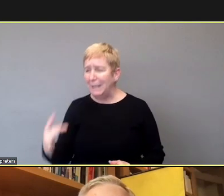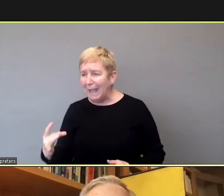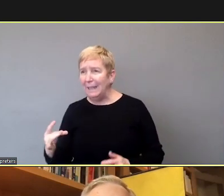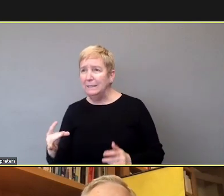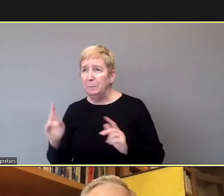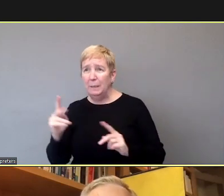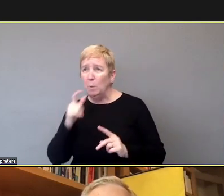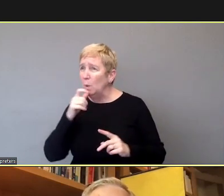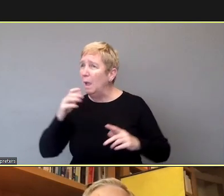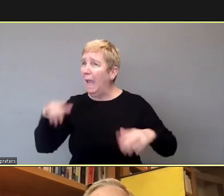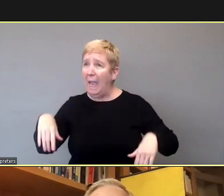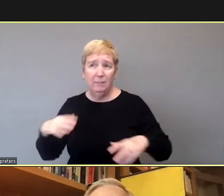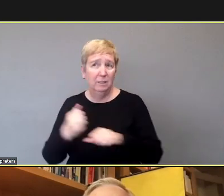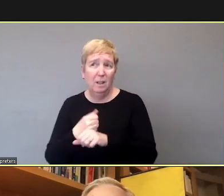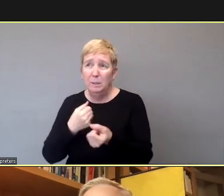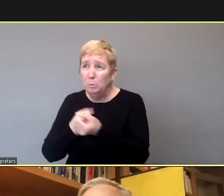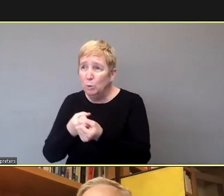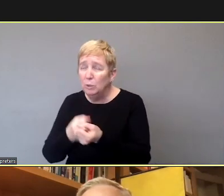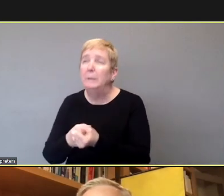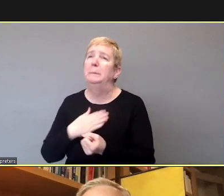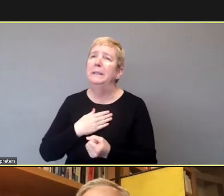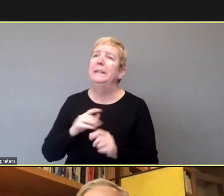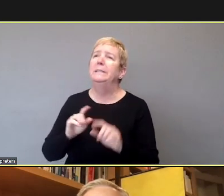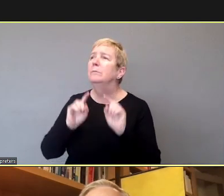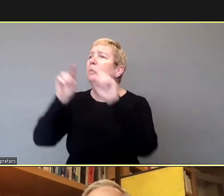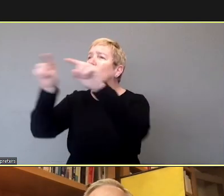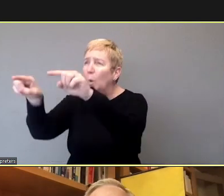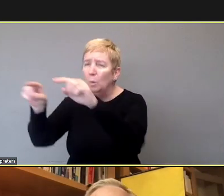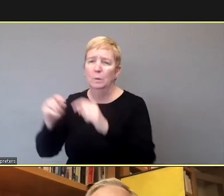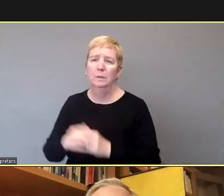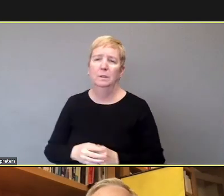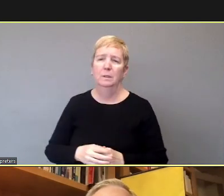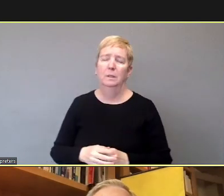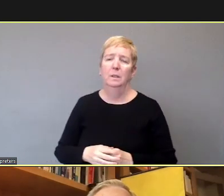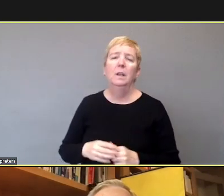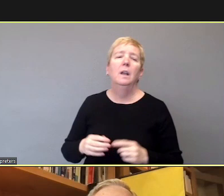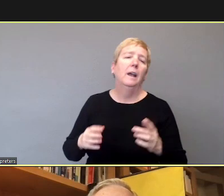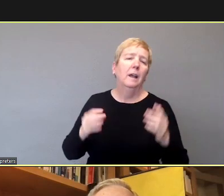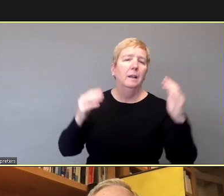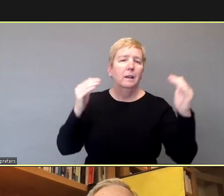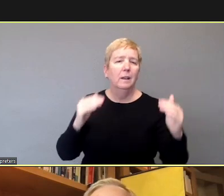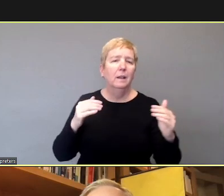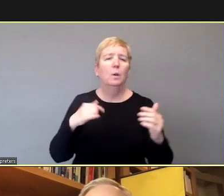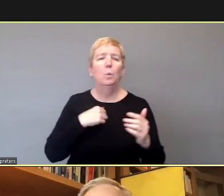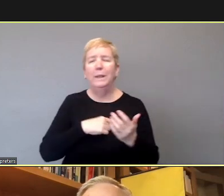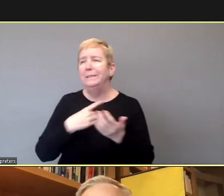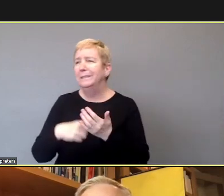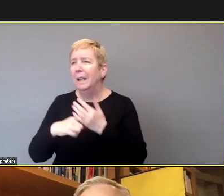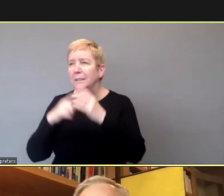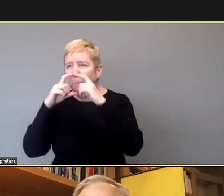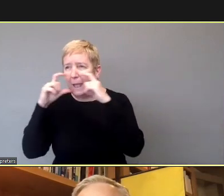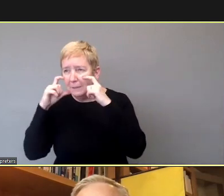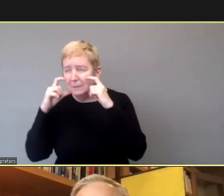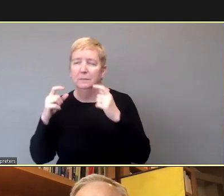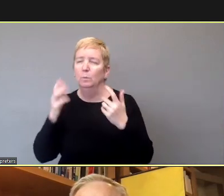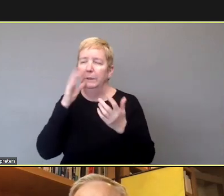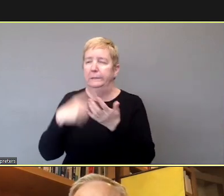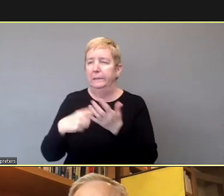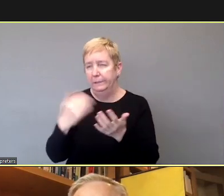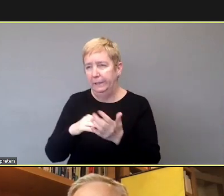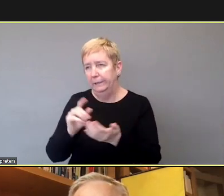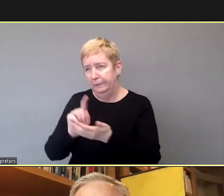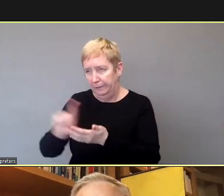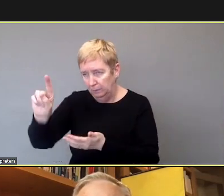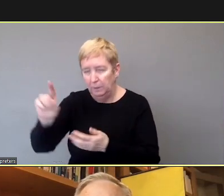weeks and gets it. We talked last week about masks, and we'll have more on that next time. And then let's get